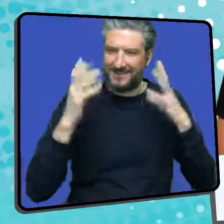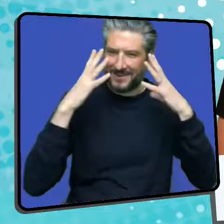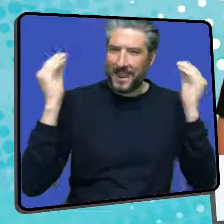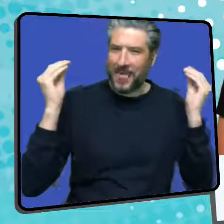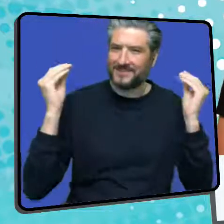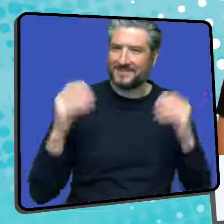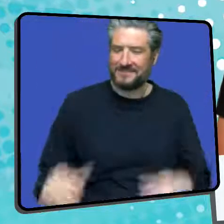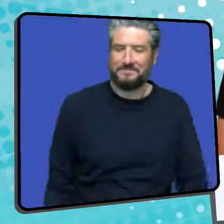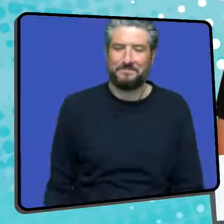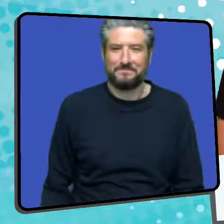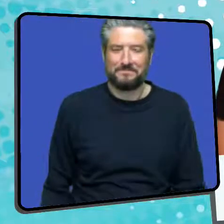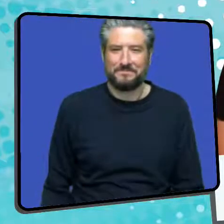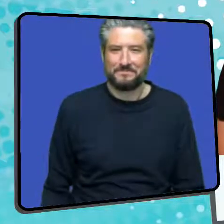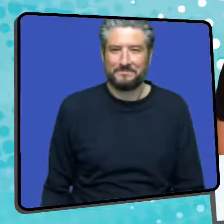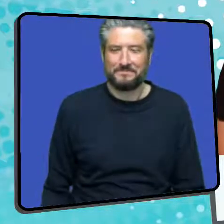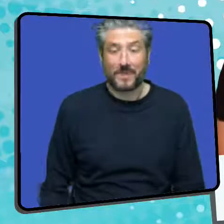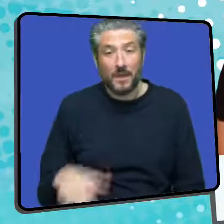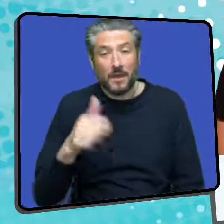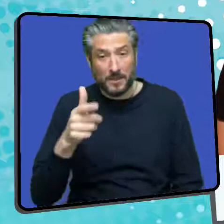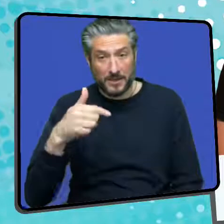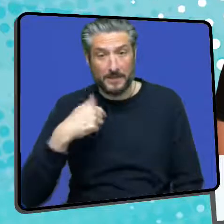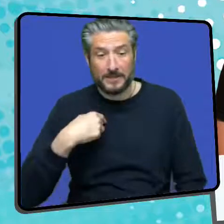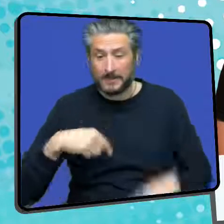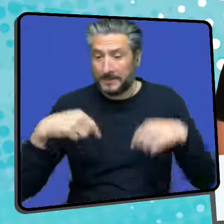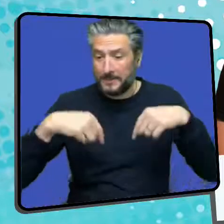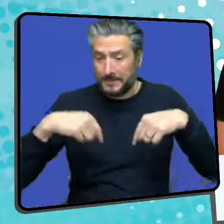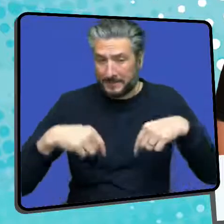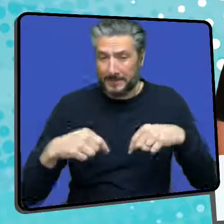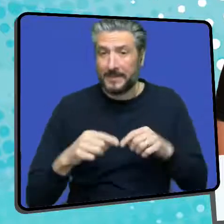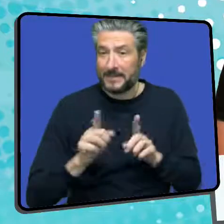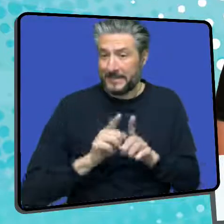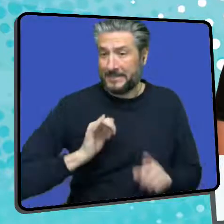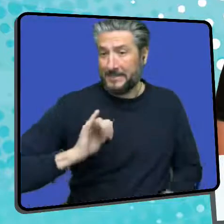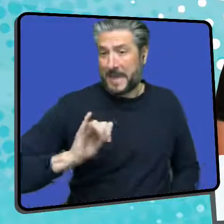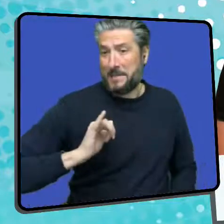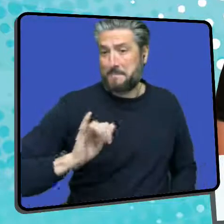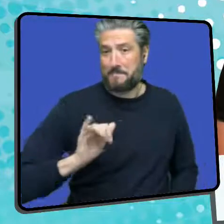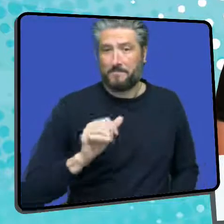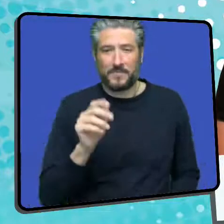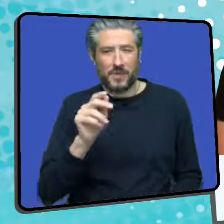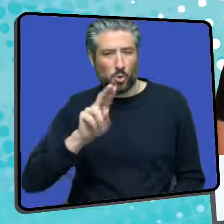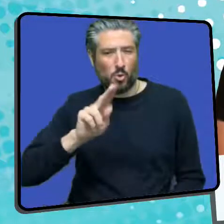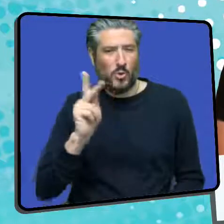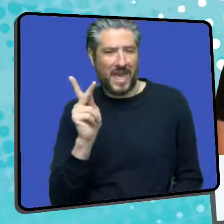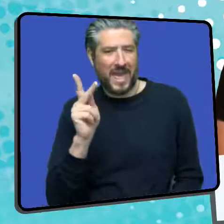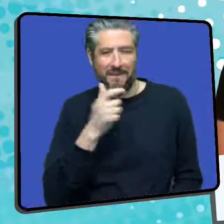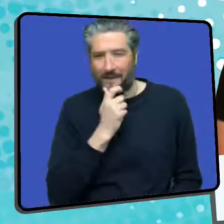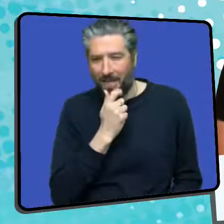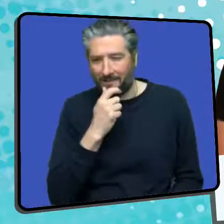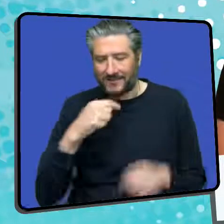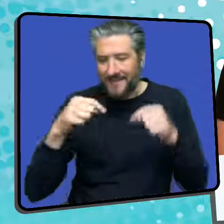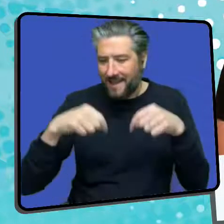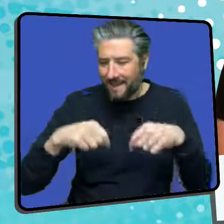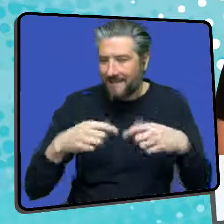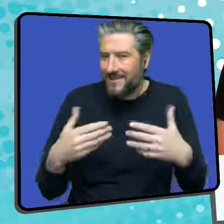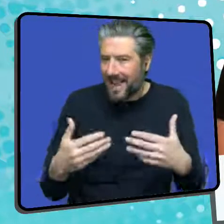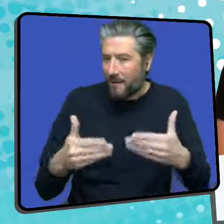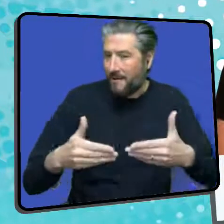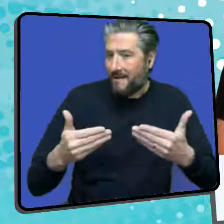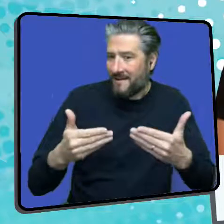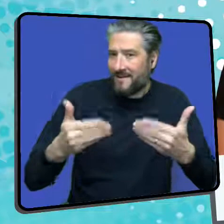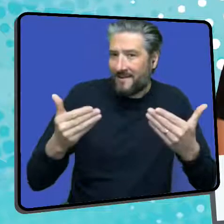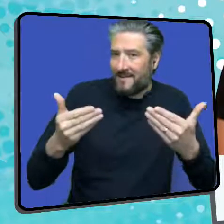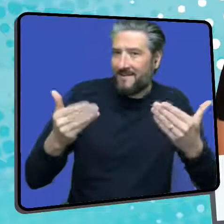Yeah, no, we've had the same here in the UK. It's starting to get brighter, which is quite nice. It's not necessarily